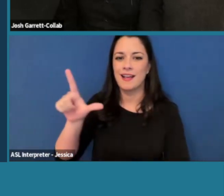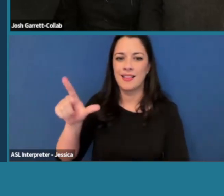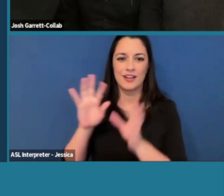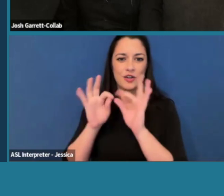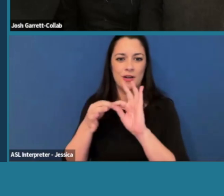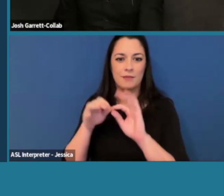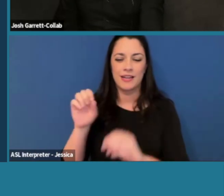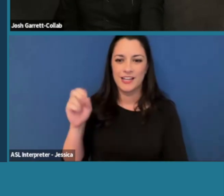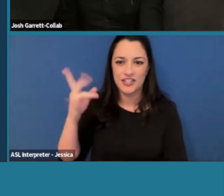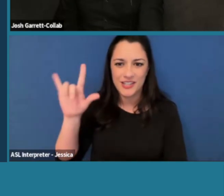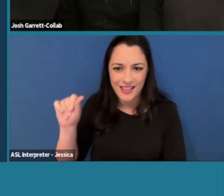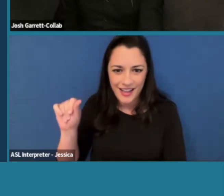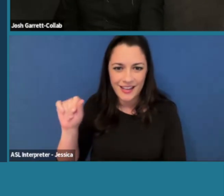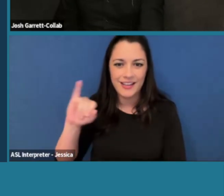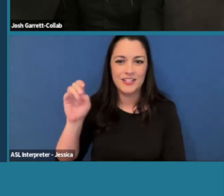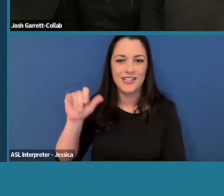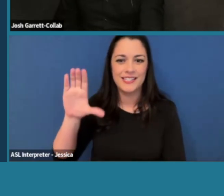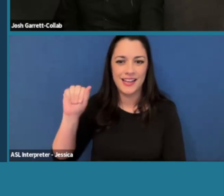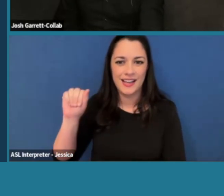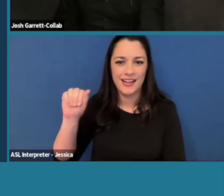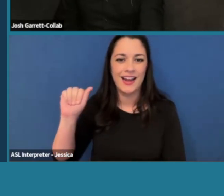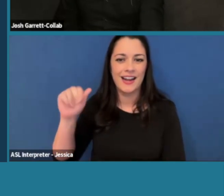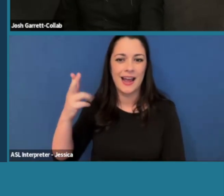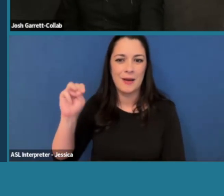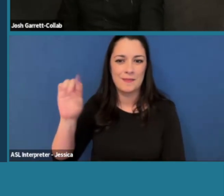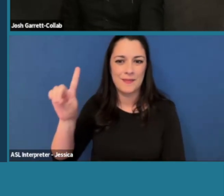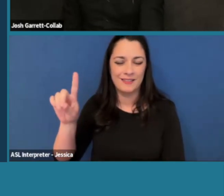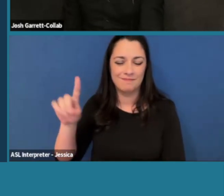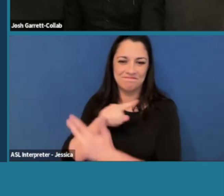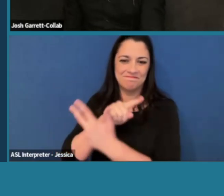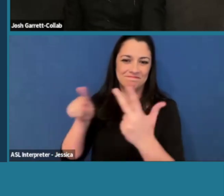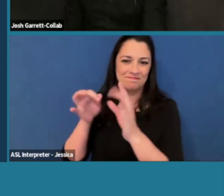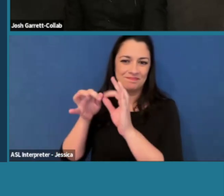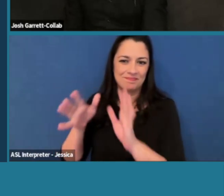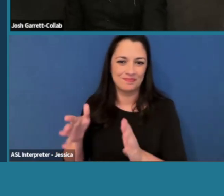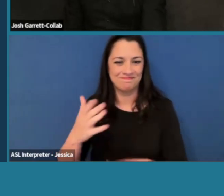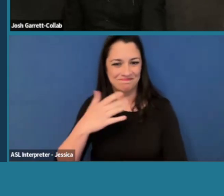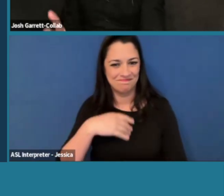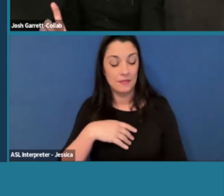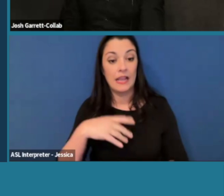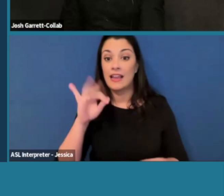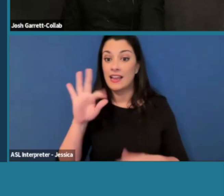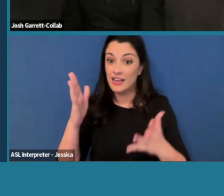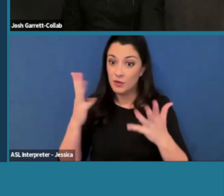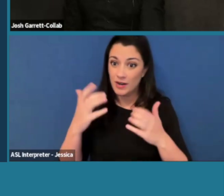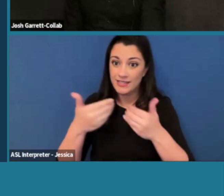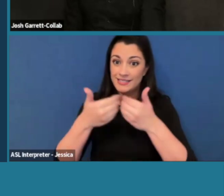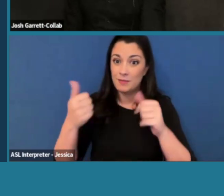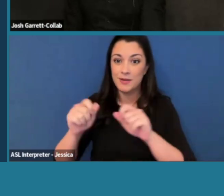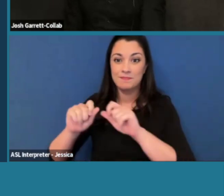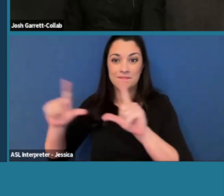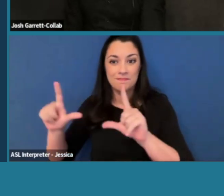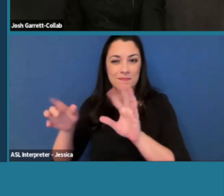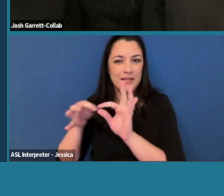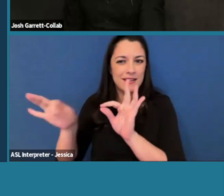Sheila, Jessica, and Ahmed. So if anyone here would like to view captions in a separate browser, you can also do